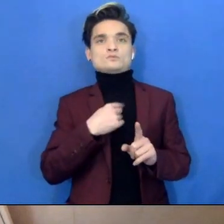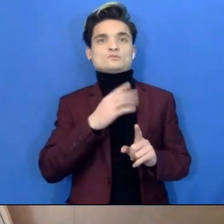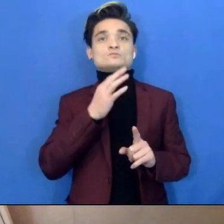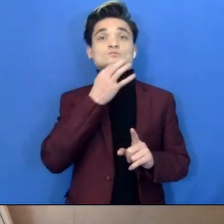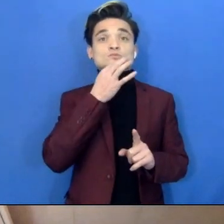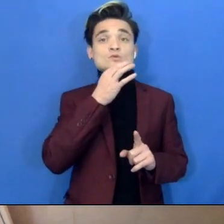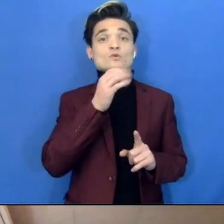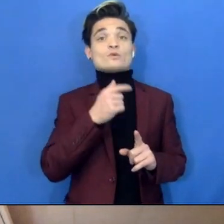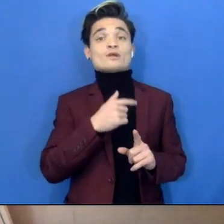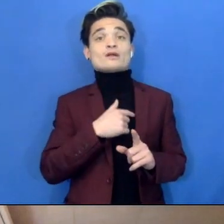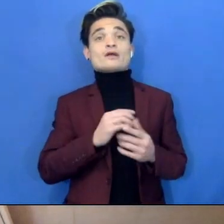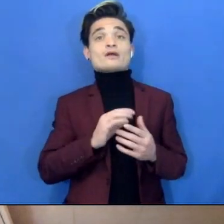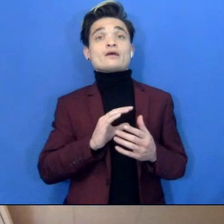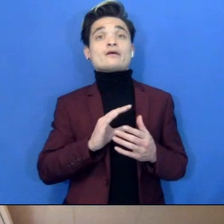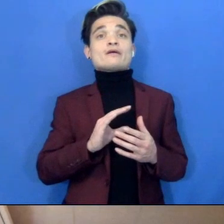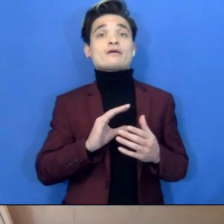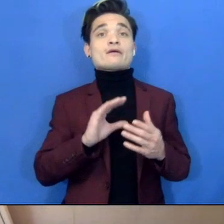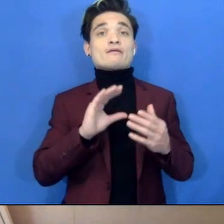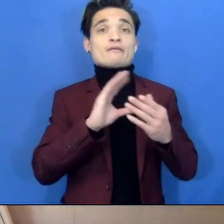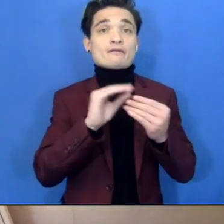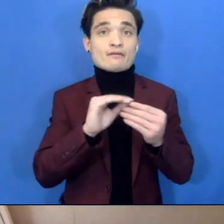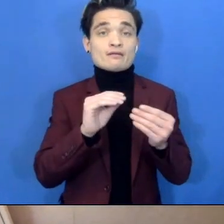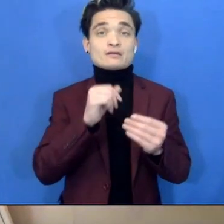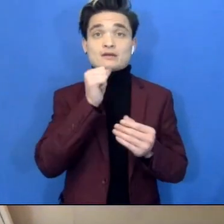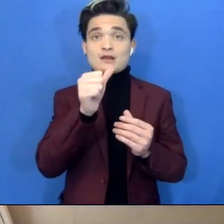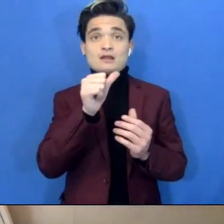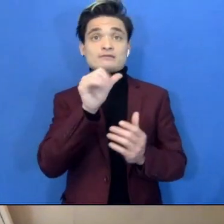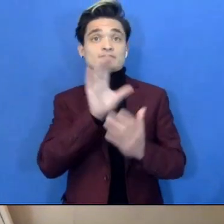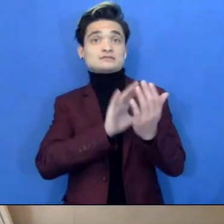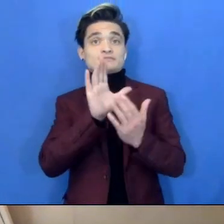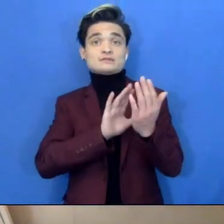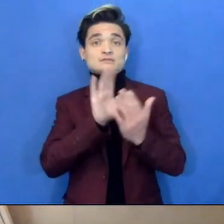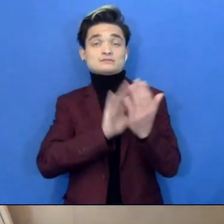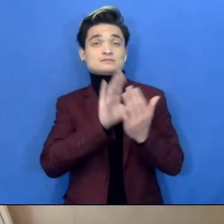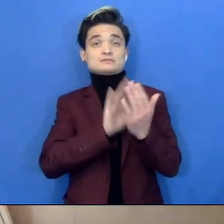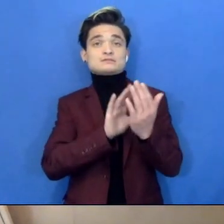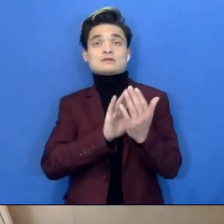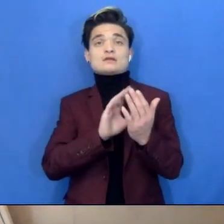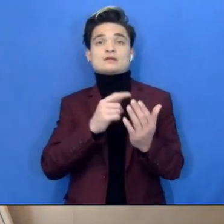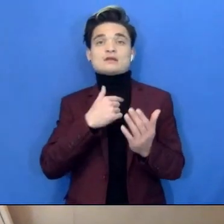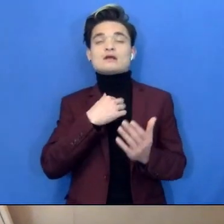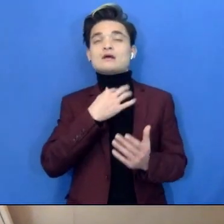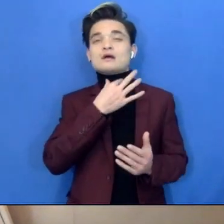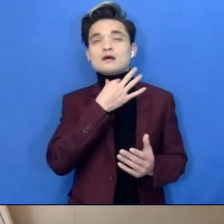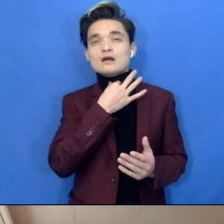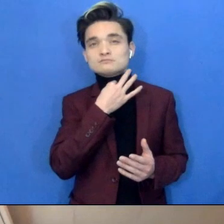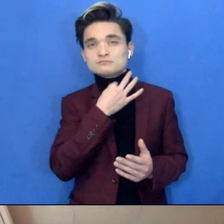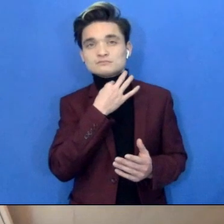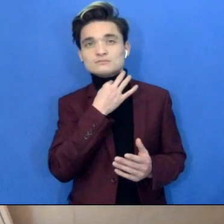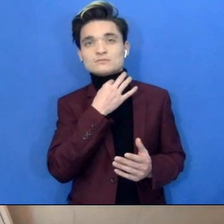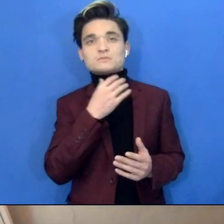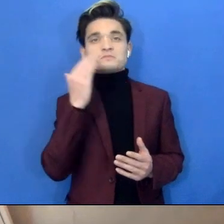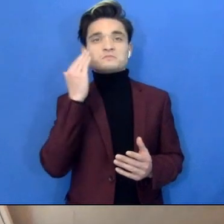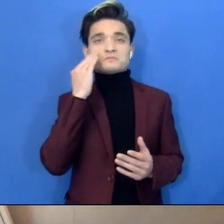actually not face-to-face. And I'd be interested in knowing whether that's just something that we do differently today because we're